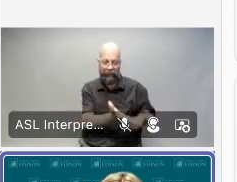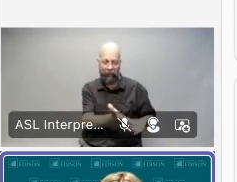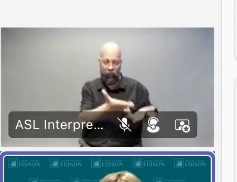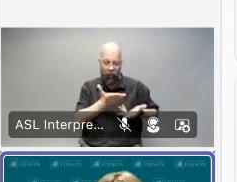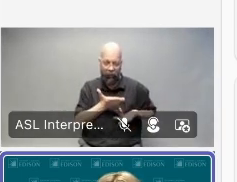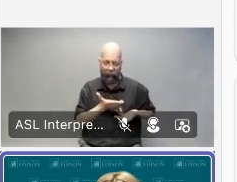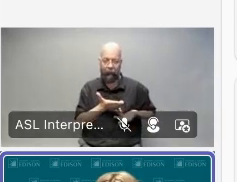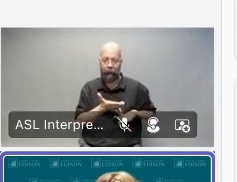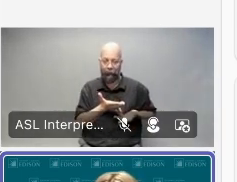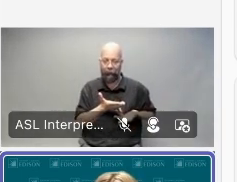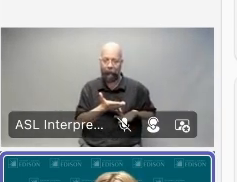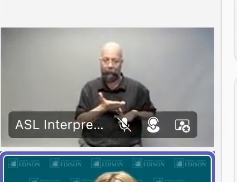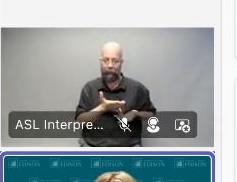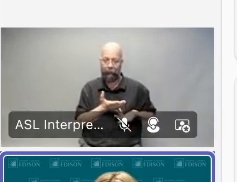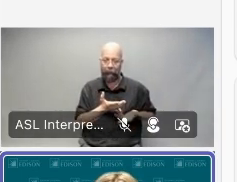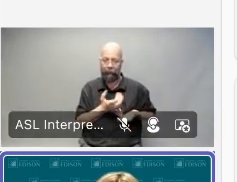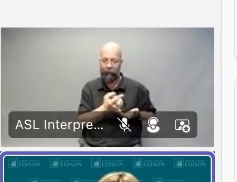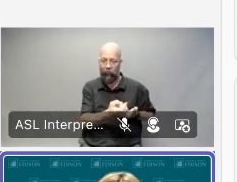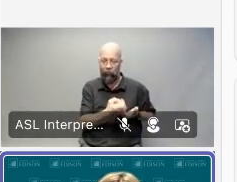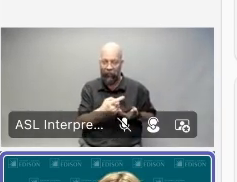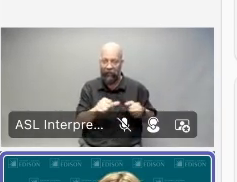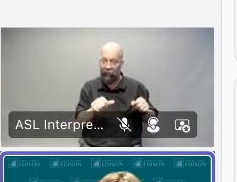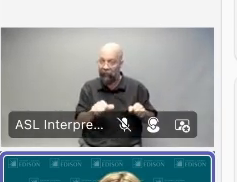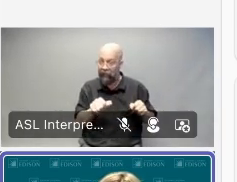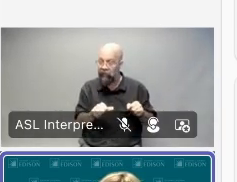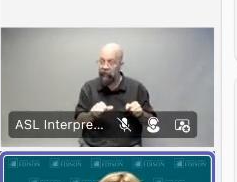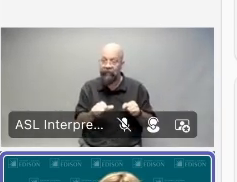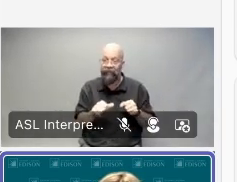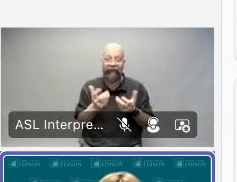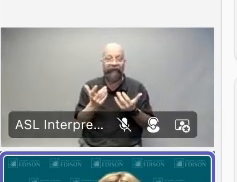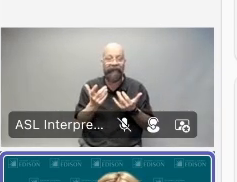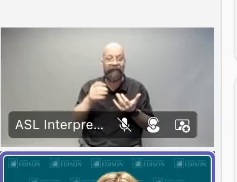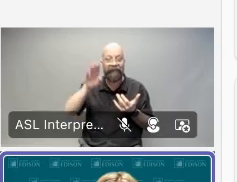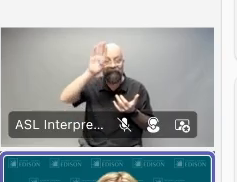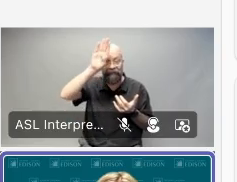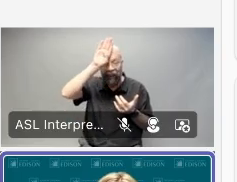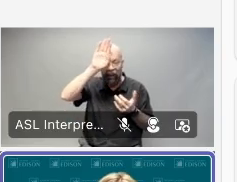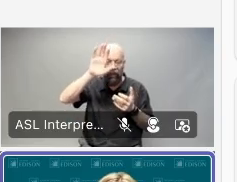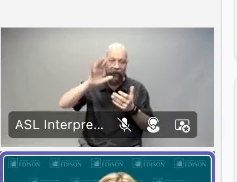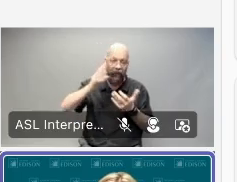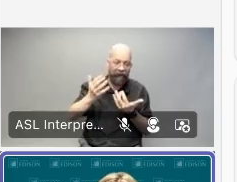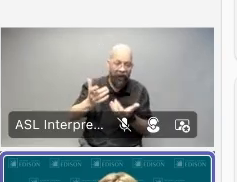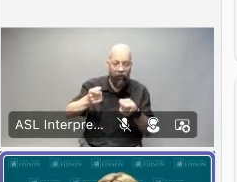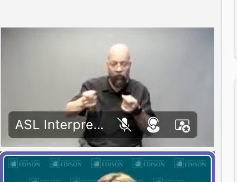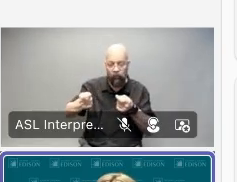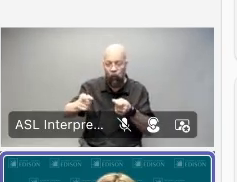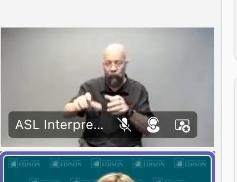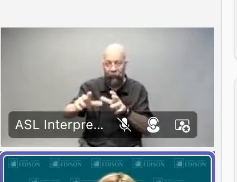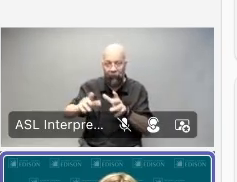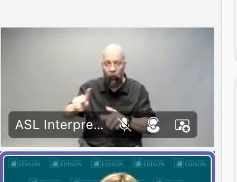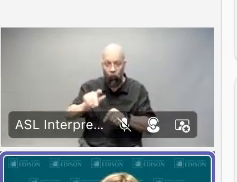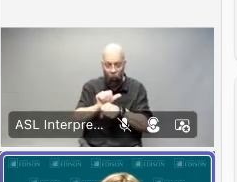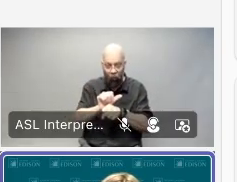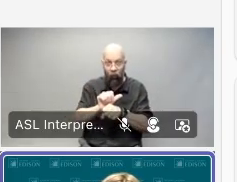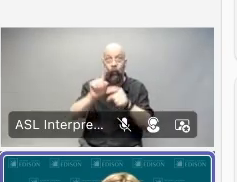are the ability for fire crews to work when there are transmission lines in the area. Power lines